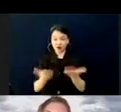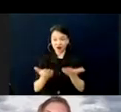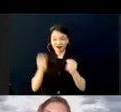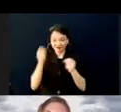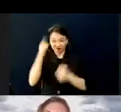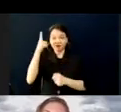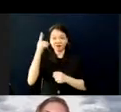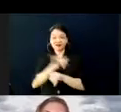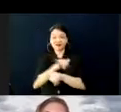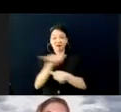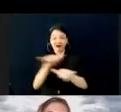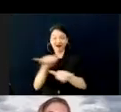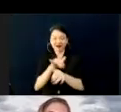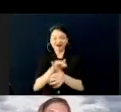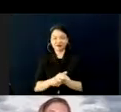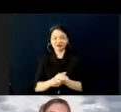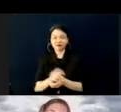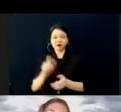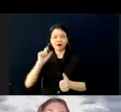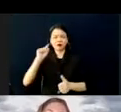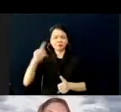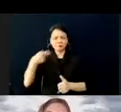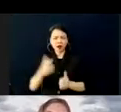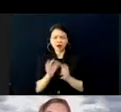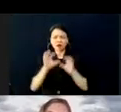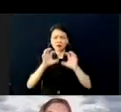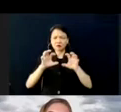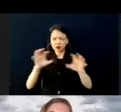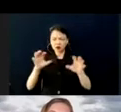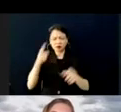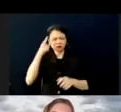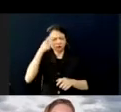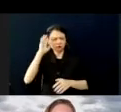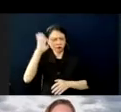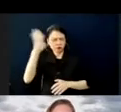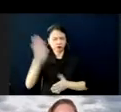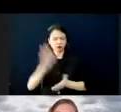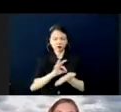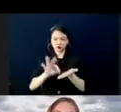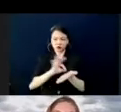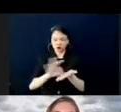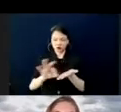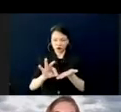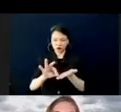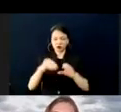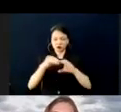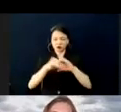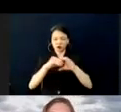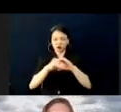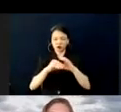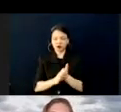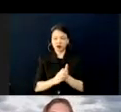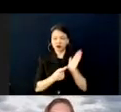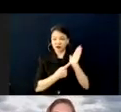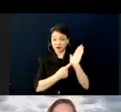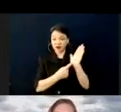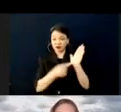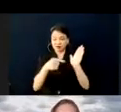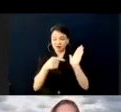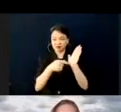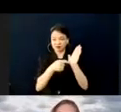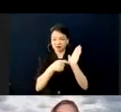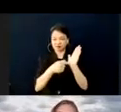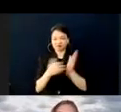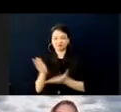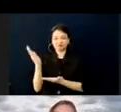or not someone owns an account is the types of identities that they own. So you can see in that bar chart on the right-hand side, those black